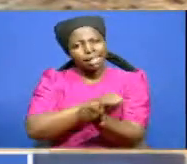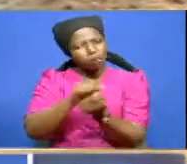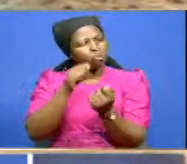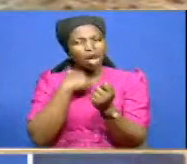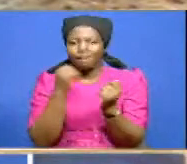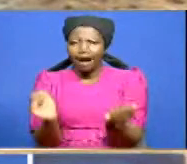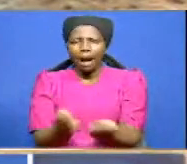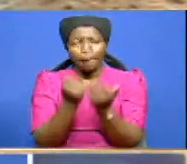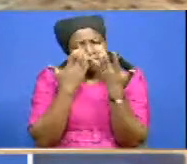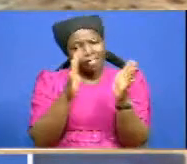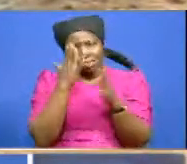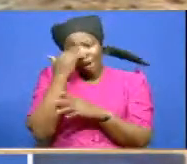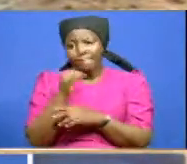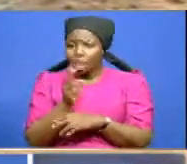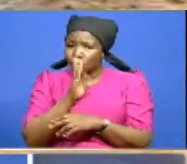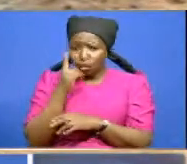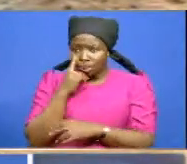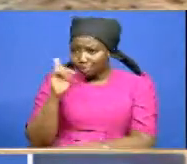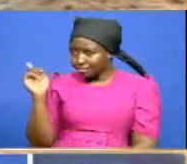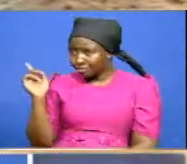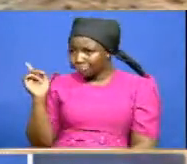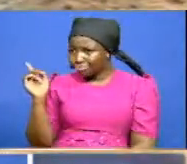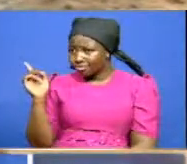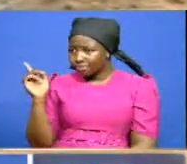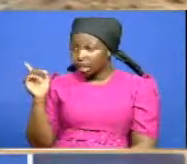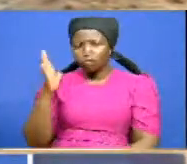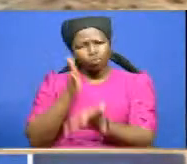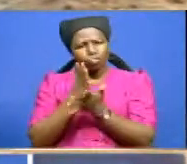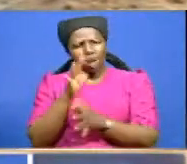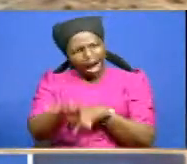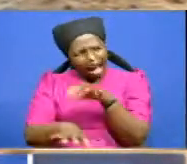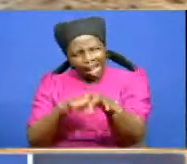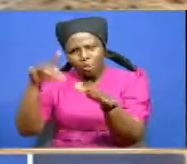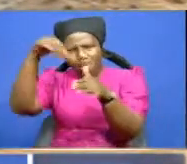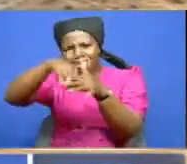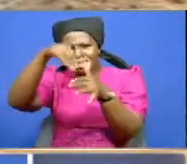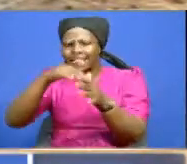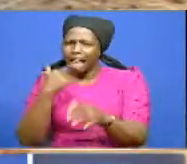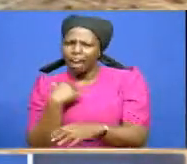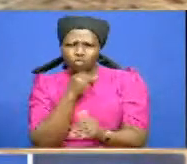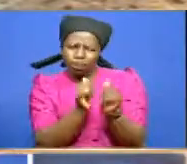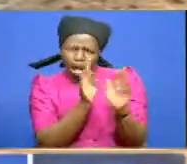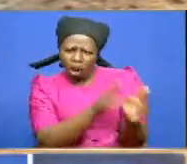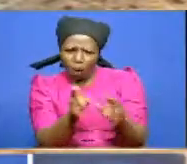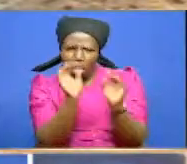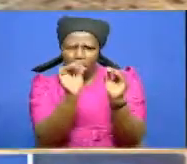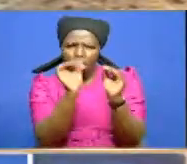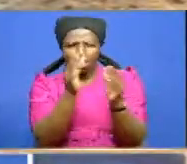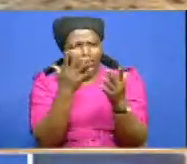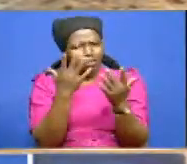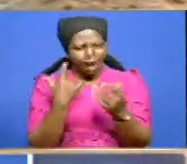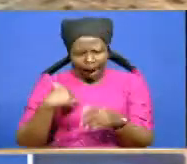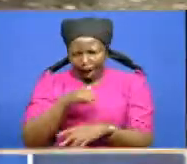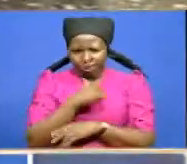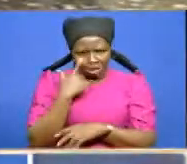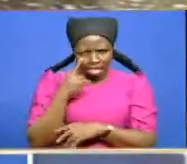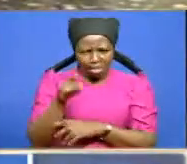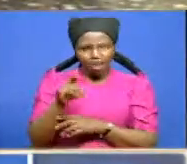place because the water you are seeing around here. Kuna wanyama ambao so normal ambao atuwapatangi